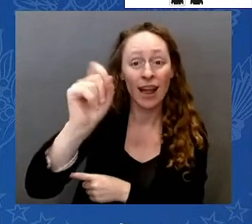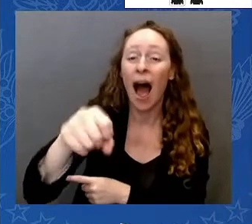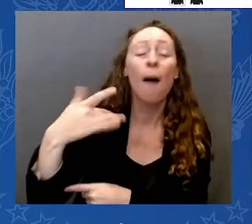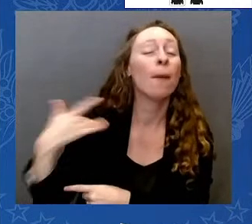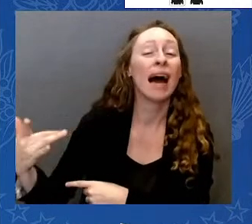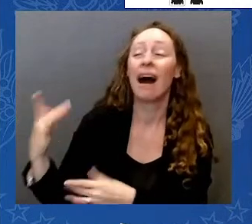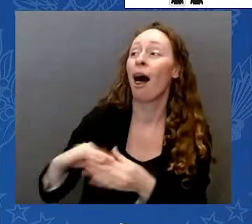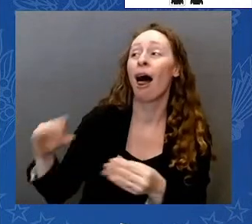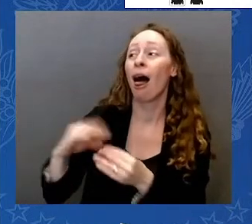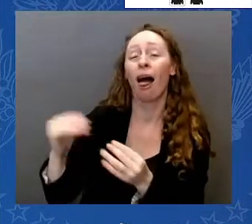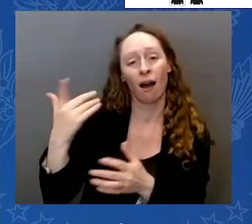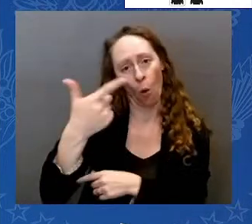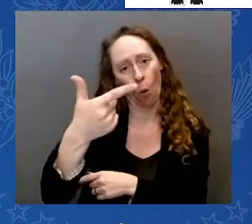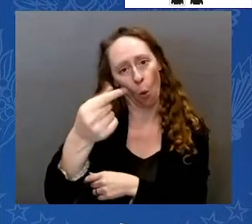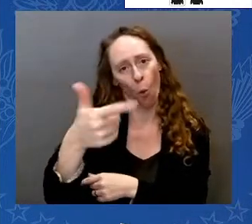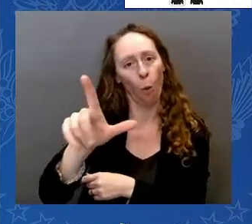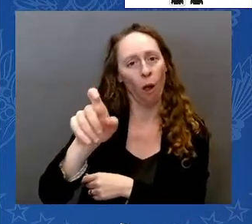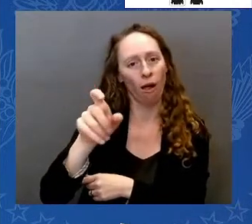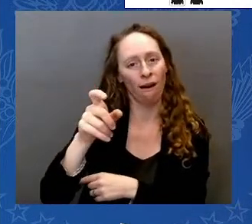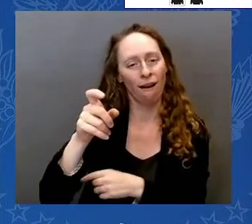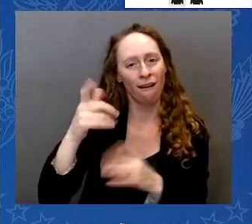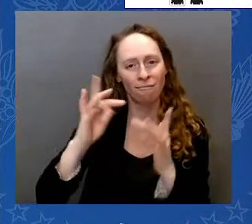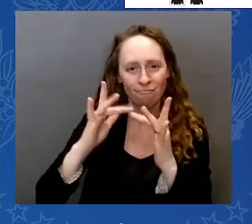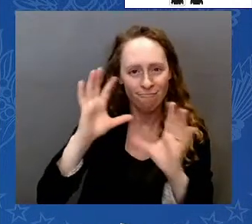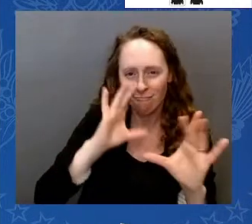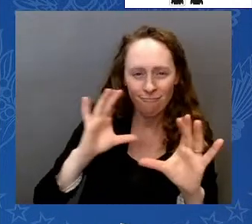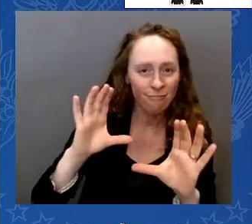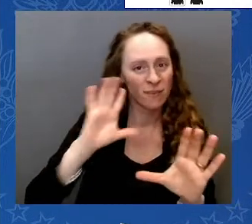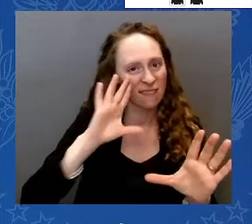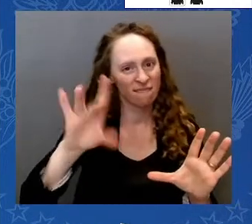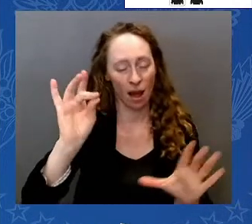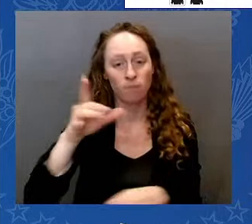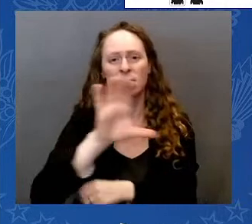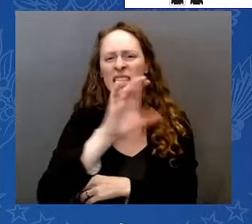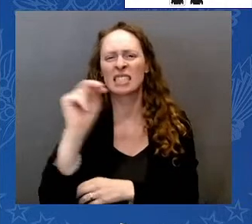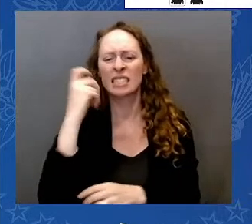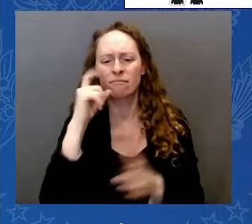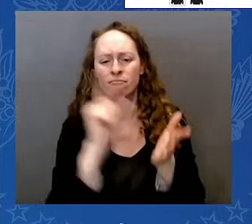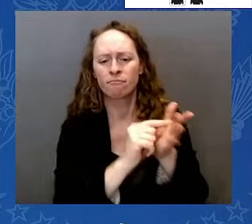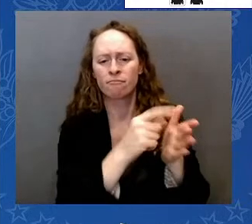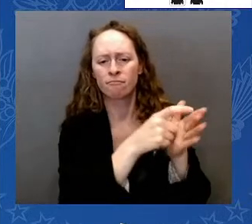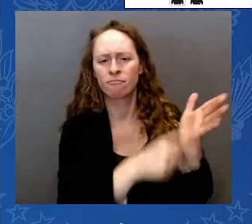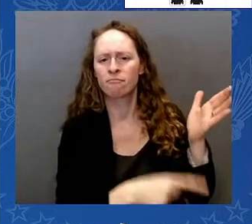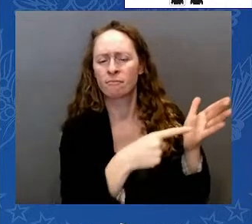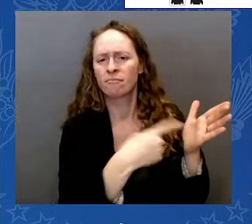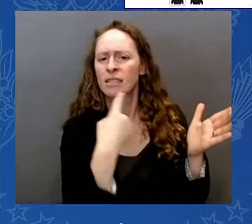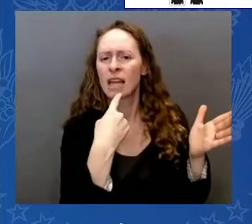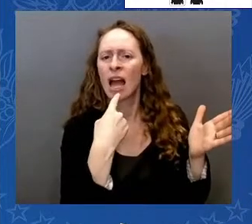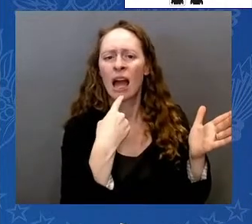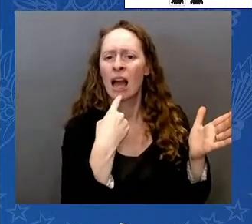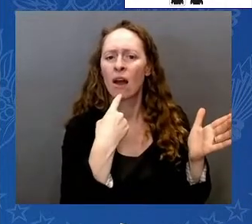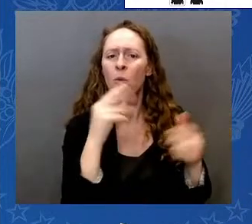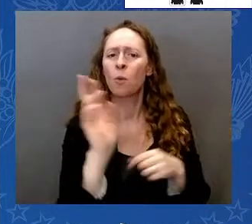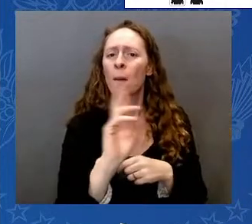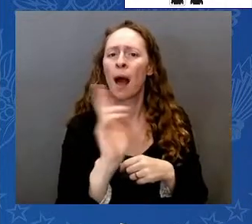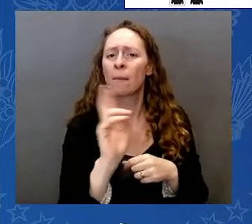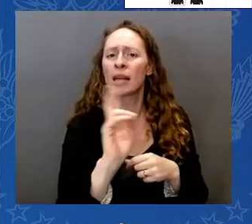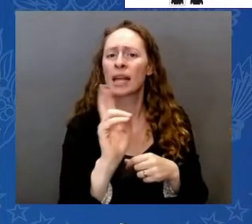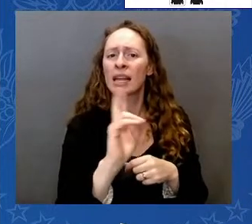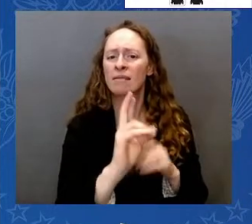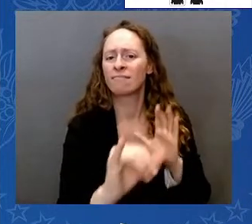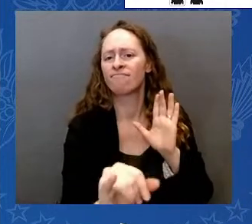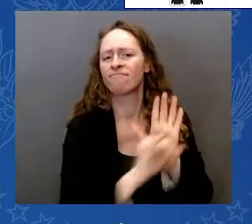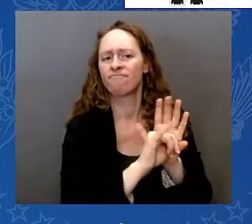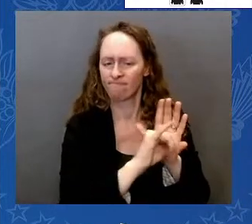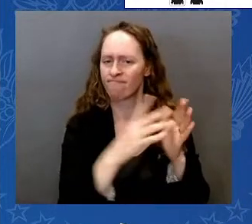it says, Republicans call Biden infrastructure program socialism. And then they ask for the money. And it